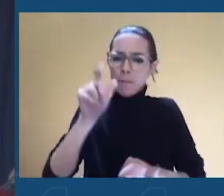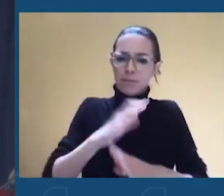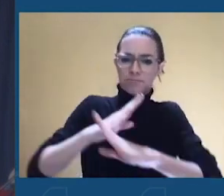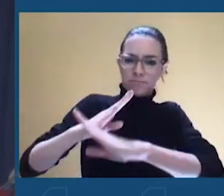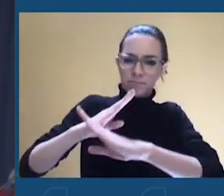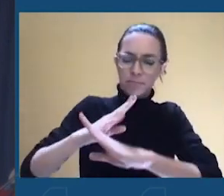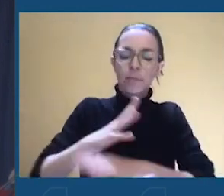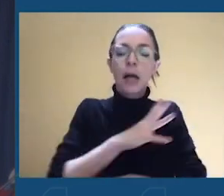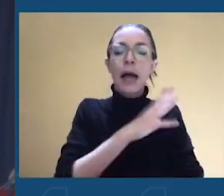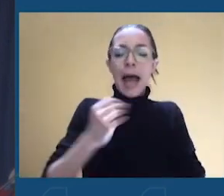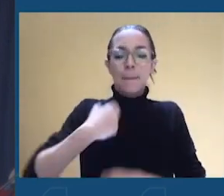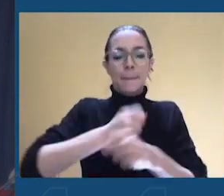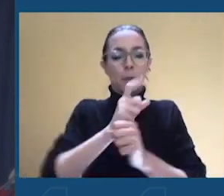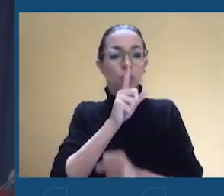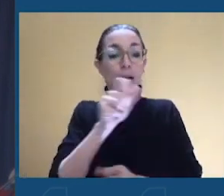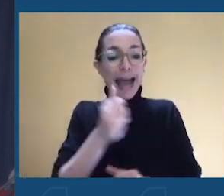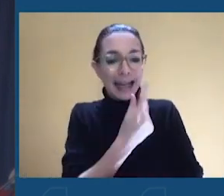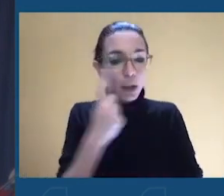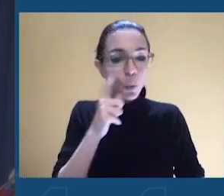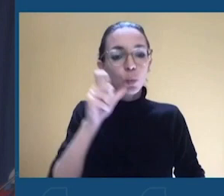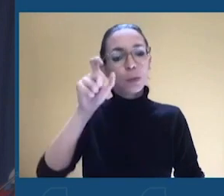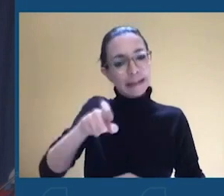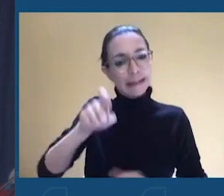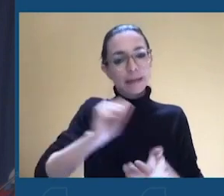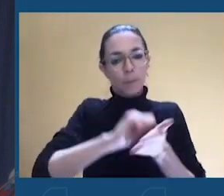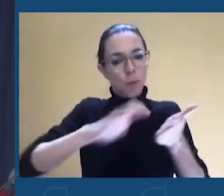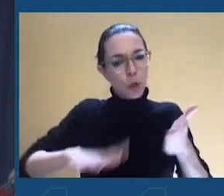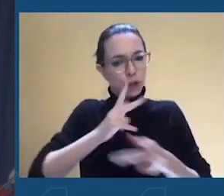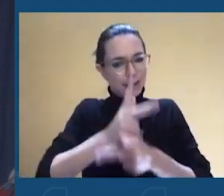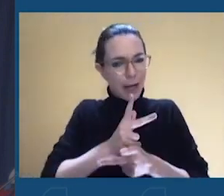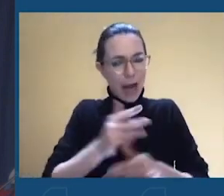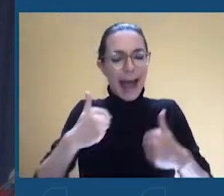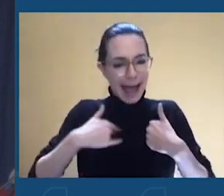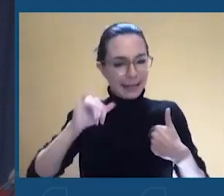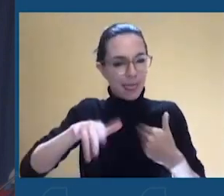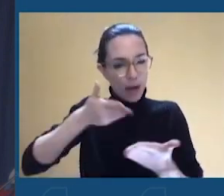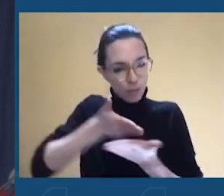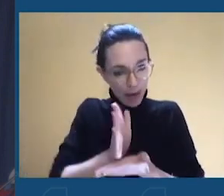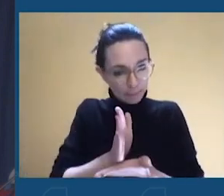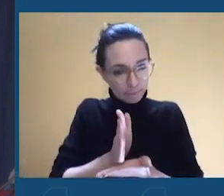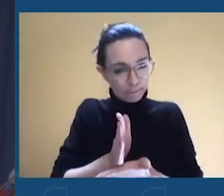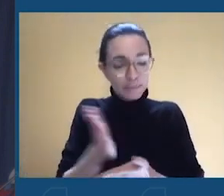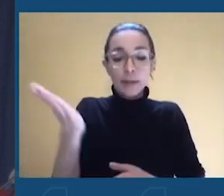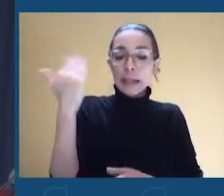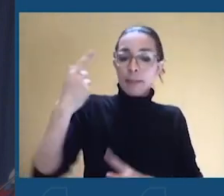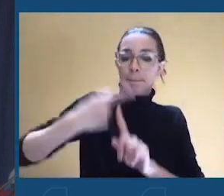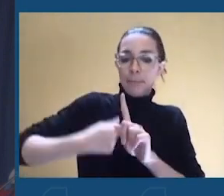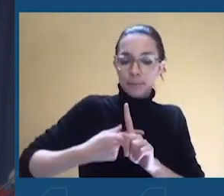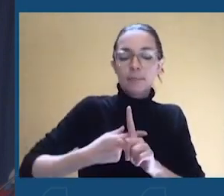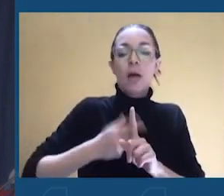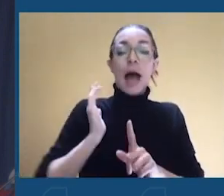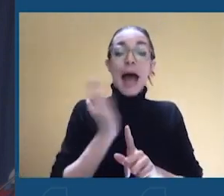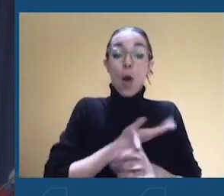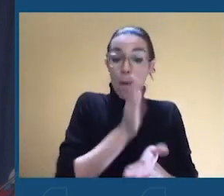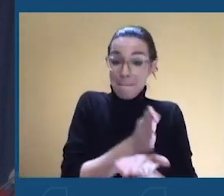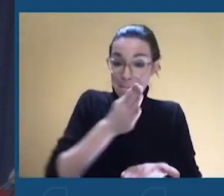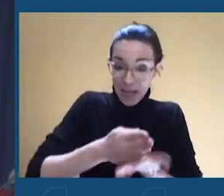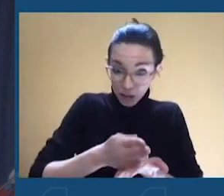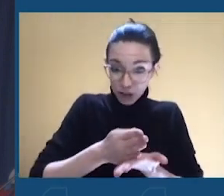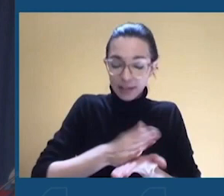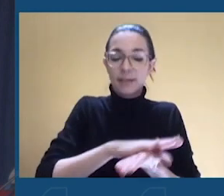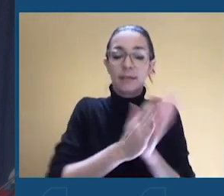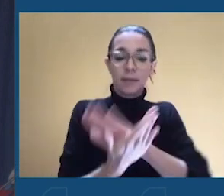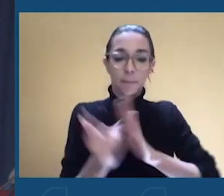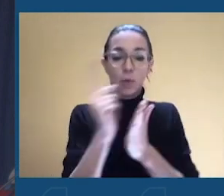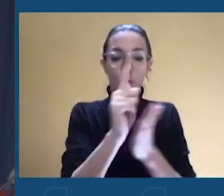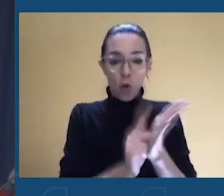making sure that anyone in need of care has that right. Earlier this month, our actual budget enshrined into law a requirement